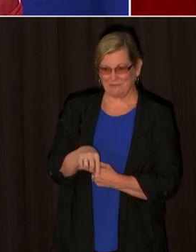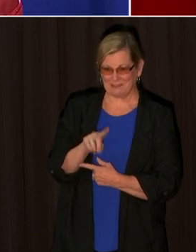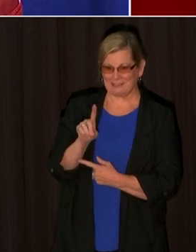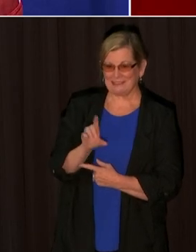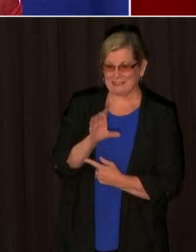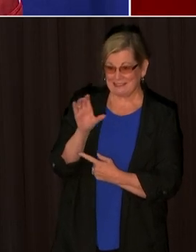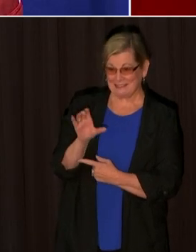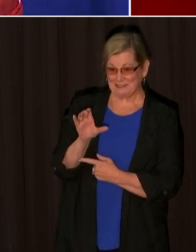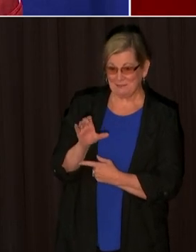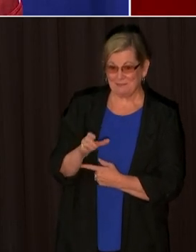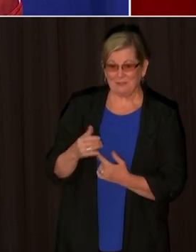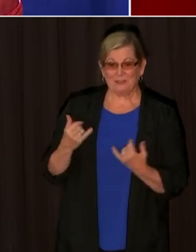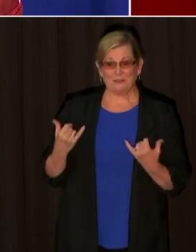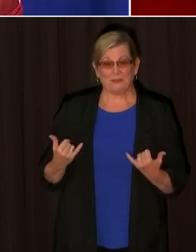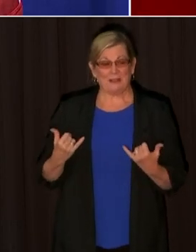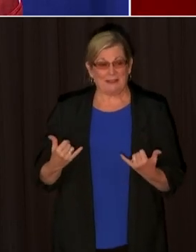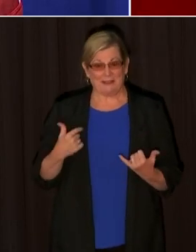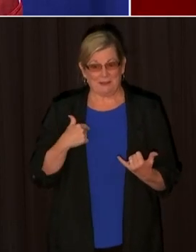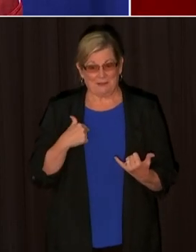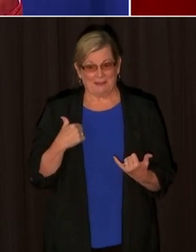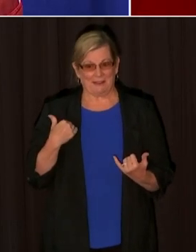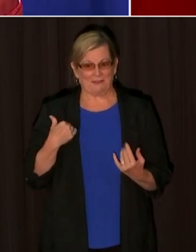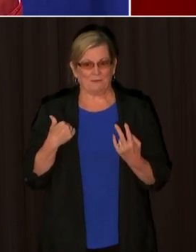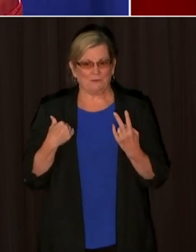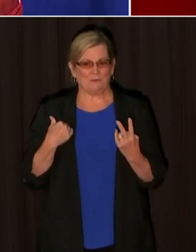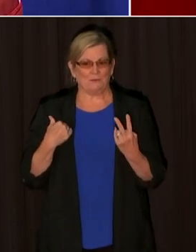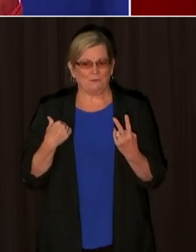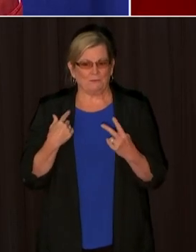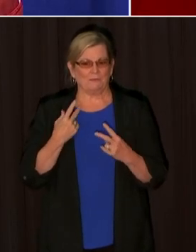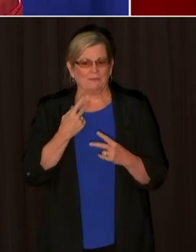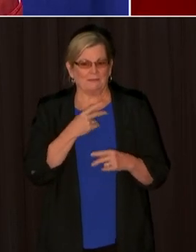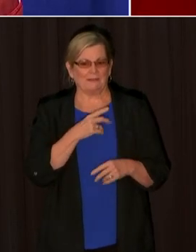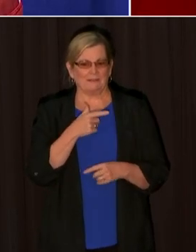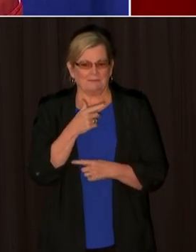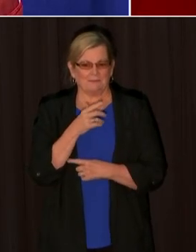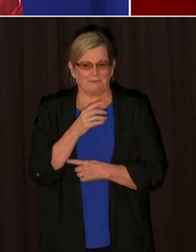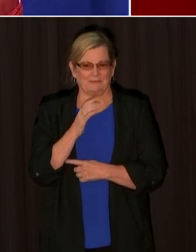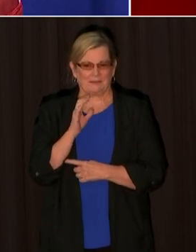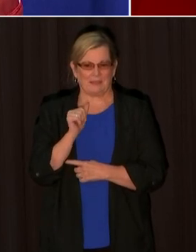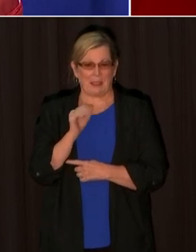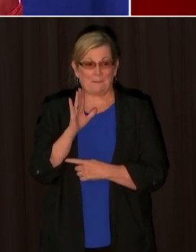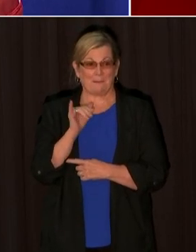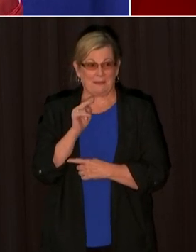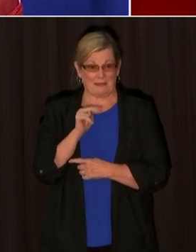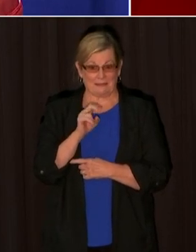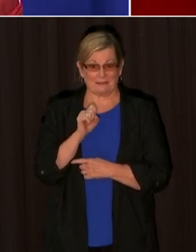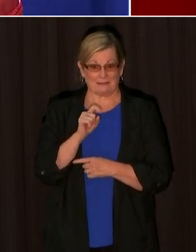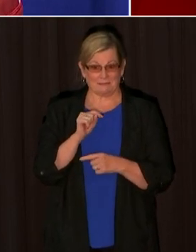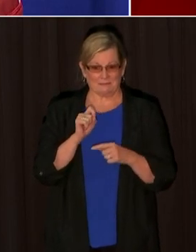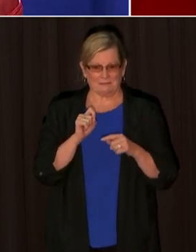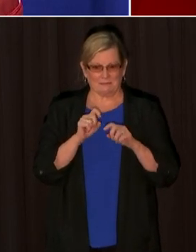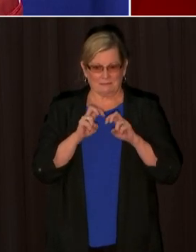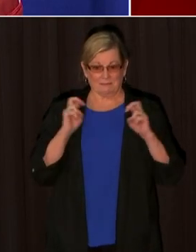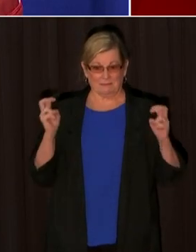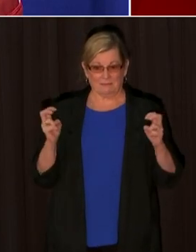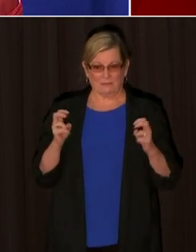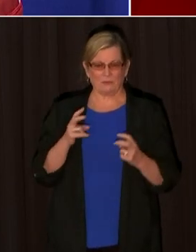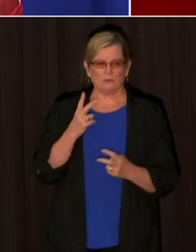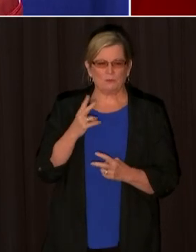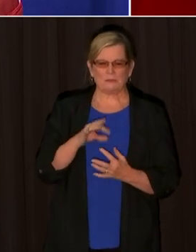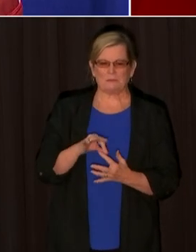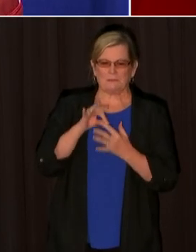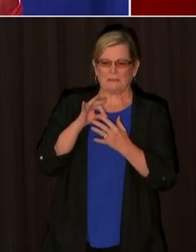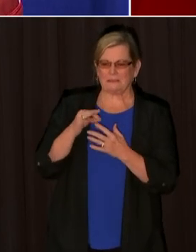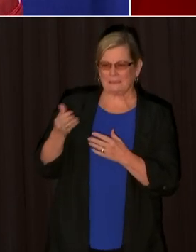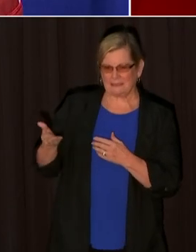and I'm joined today by members of my cabinet as well as two guests. Jacqueline Bowens is the president